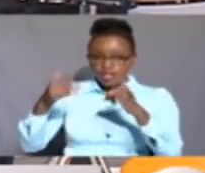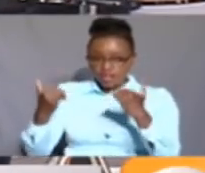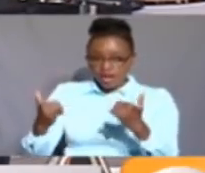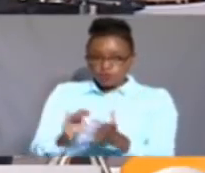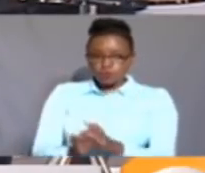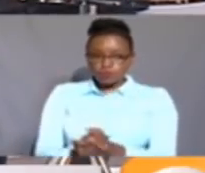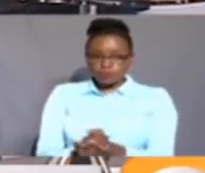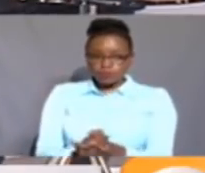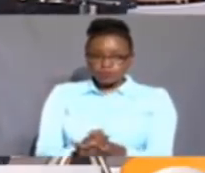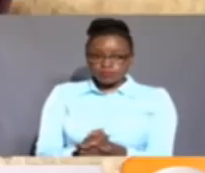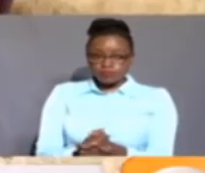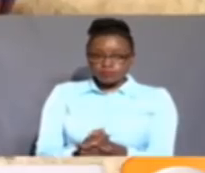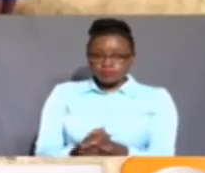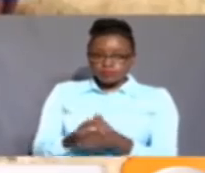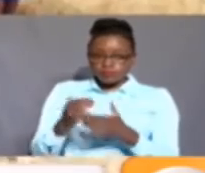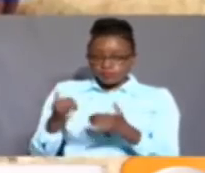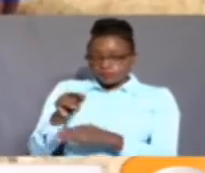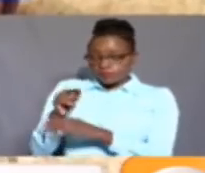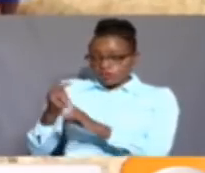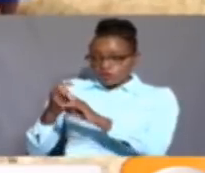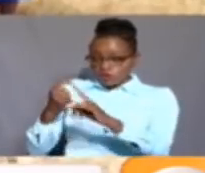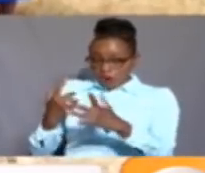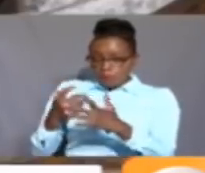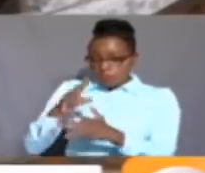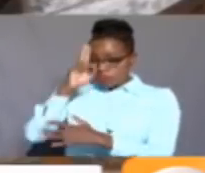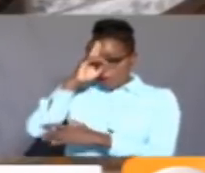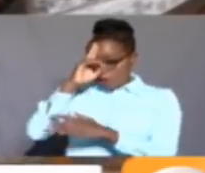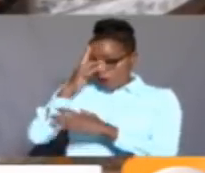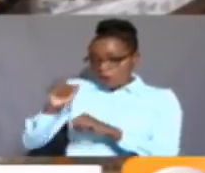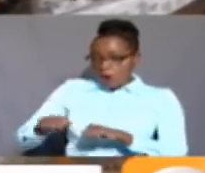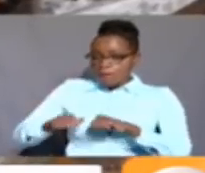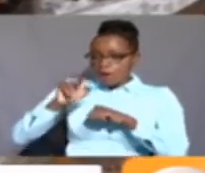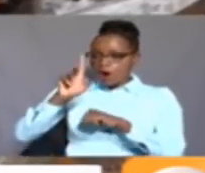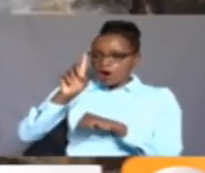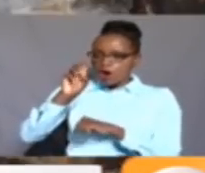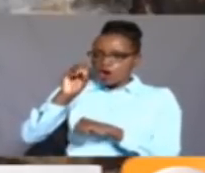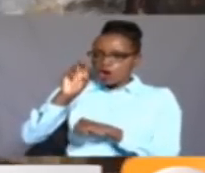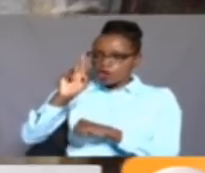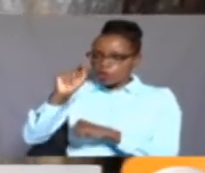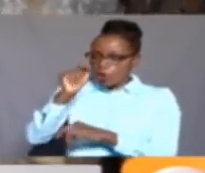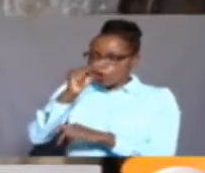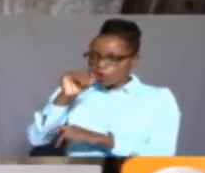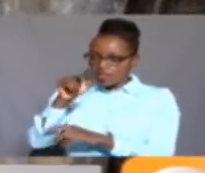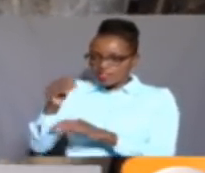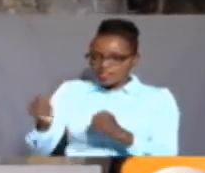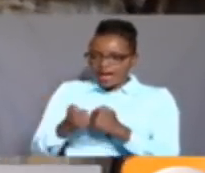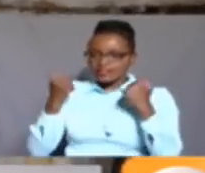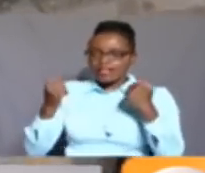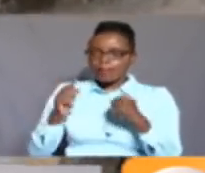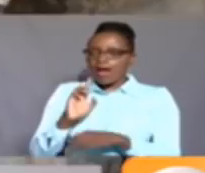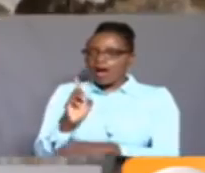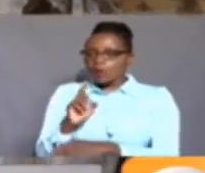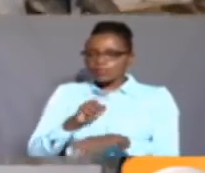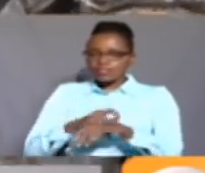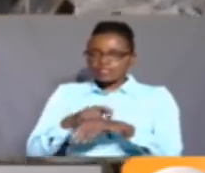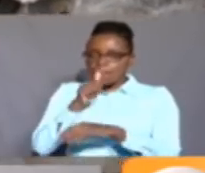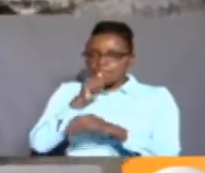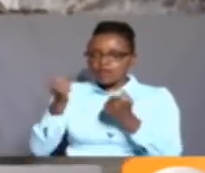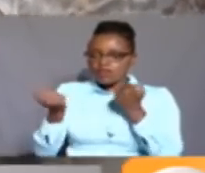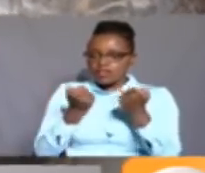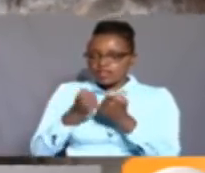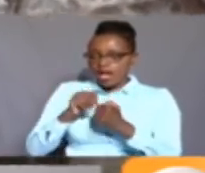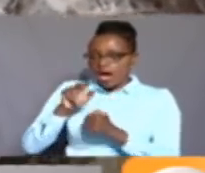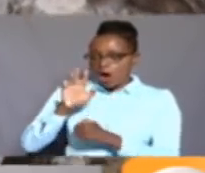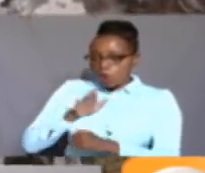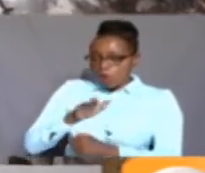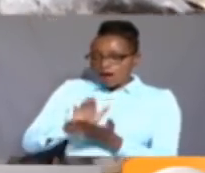now now according to the police both dorothy megarusha the accident occurred after a private car carrying a man and a